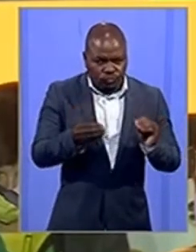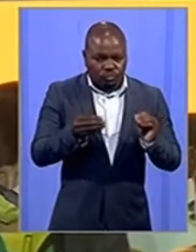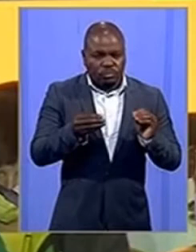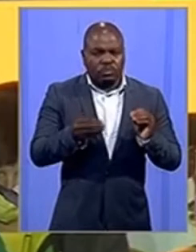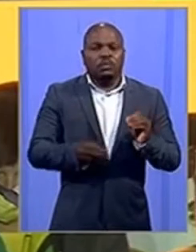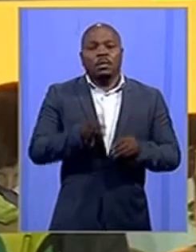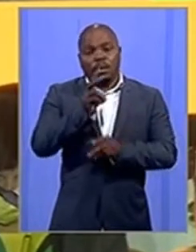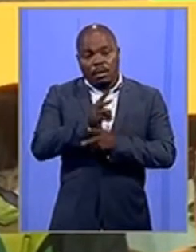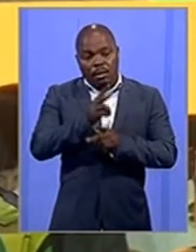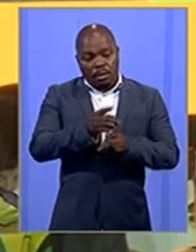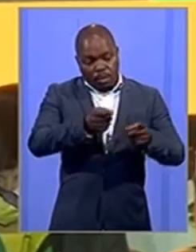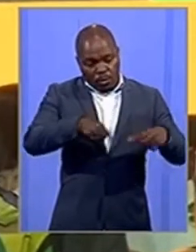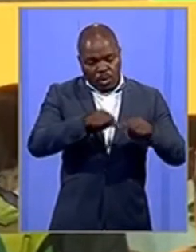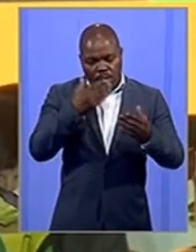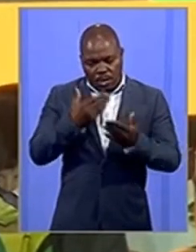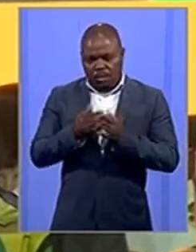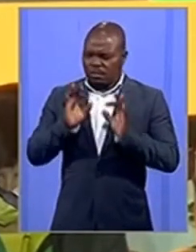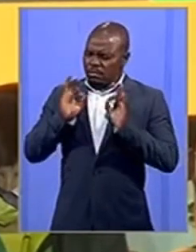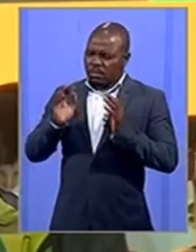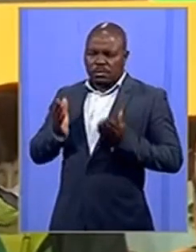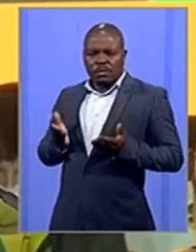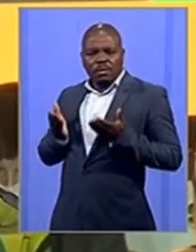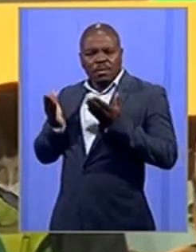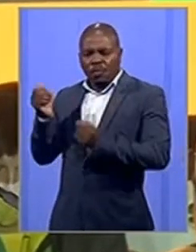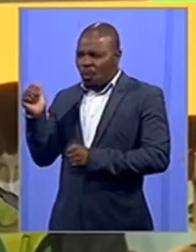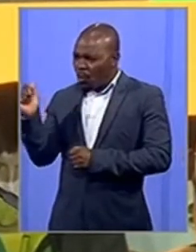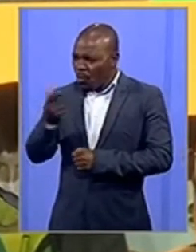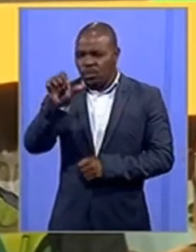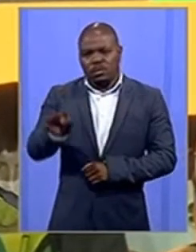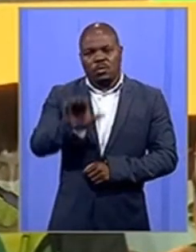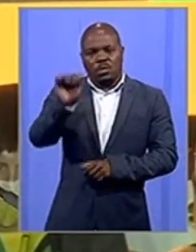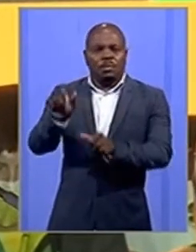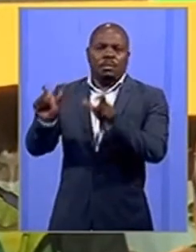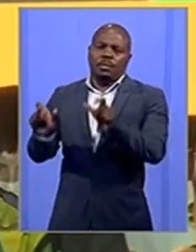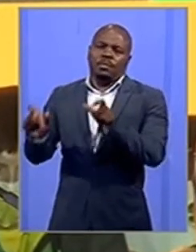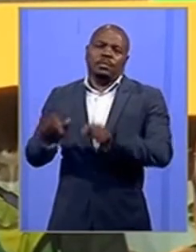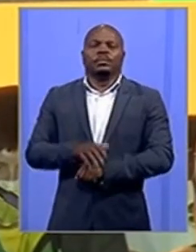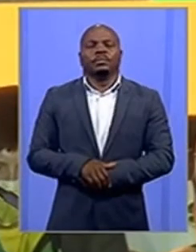to selflessly serve all the people of South Africa.